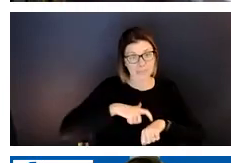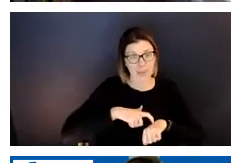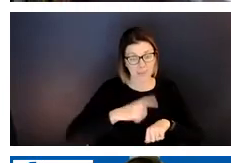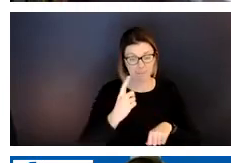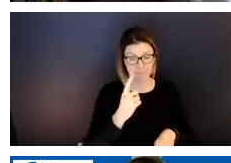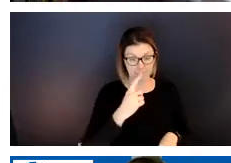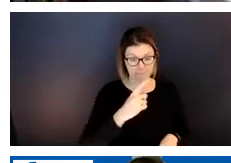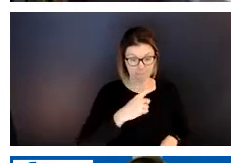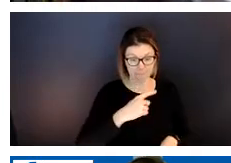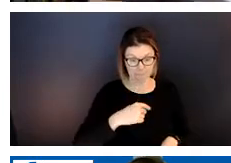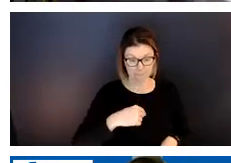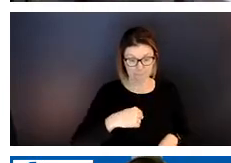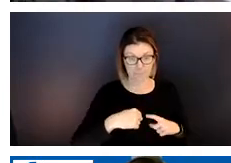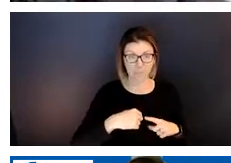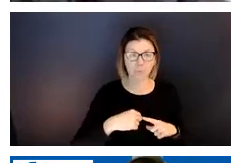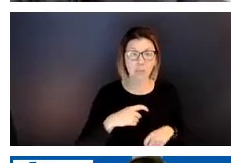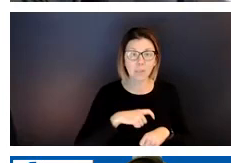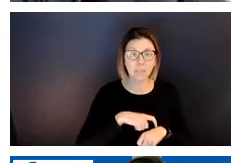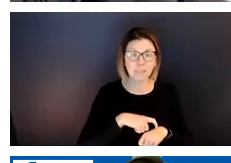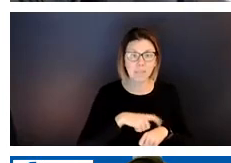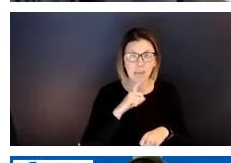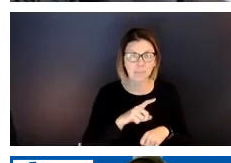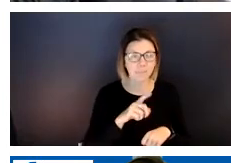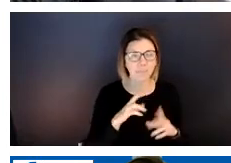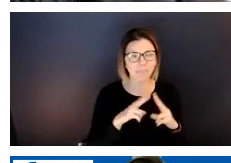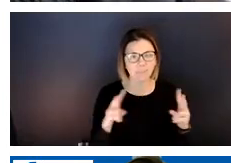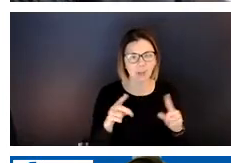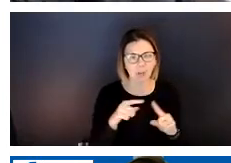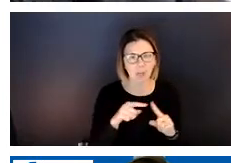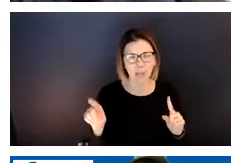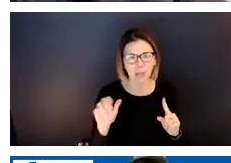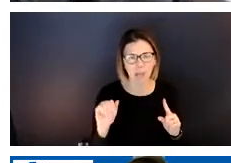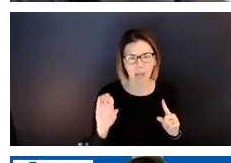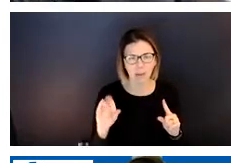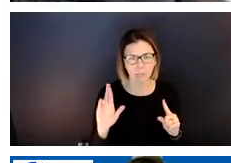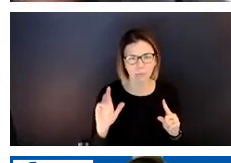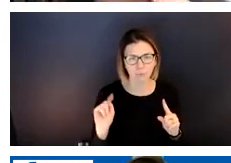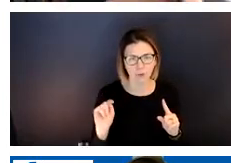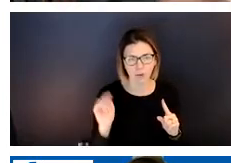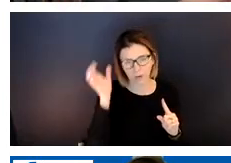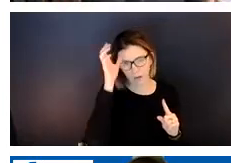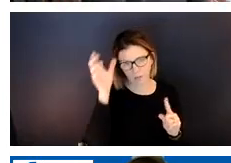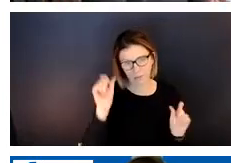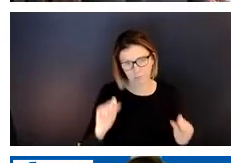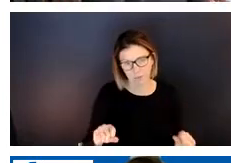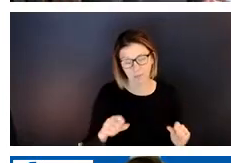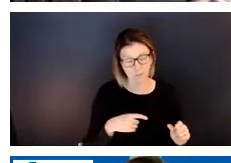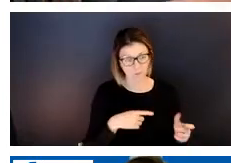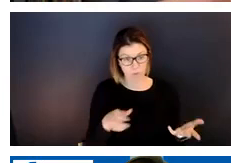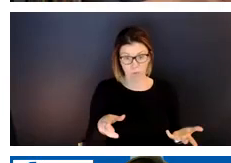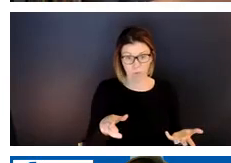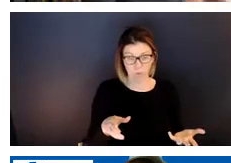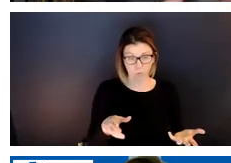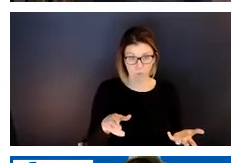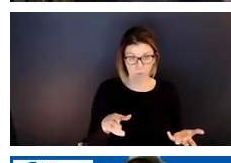or just the idea that time can be a very abstract concept. If someone needs to do something that is less